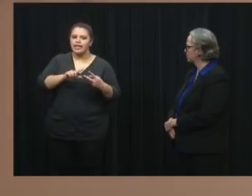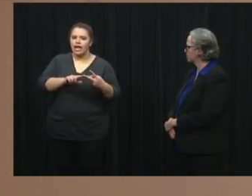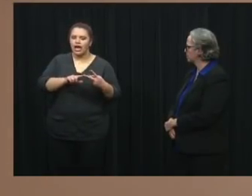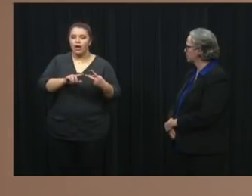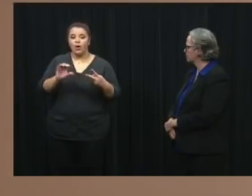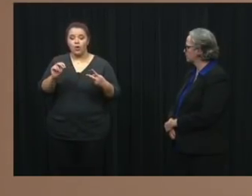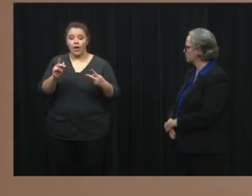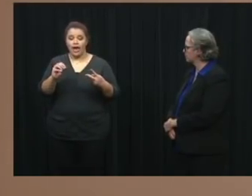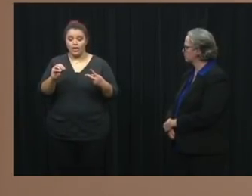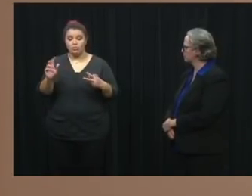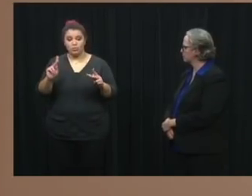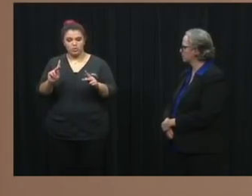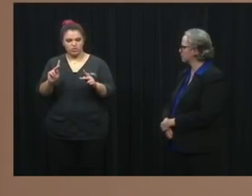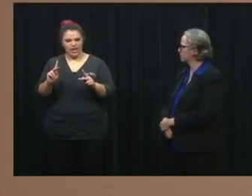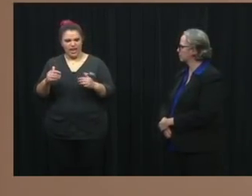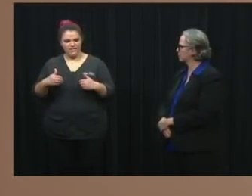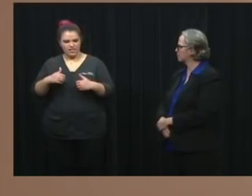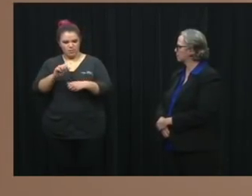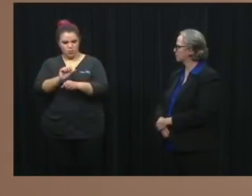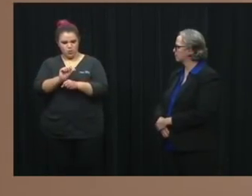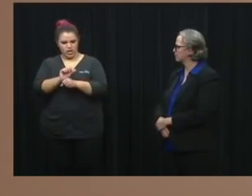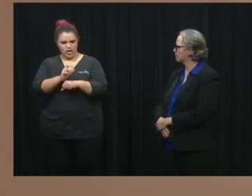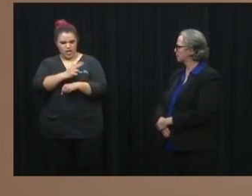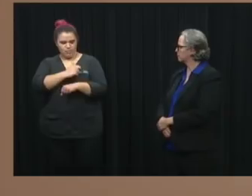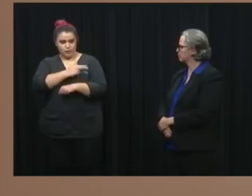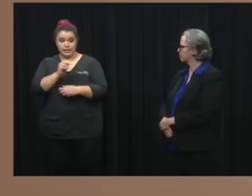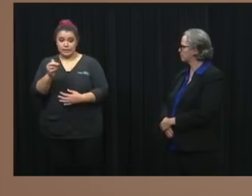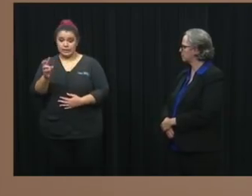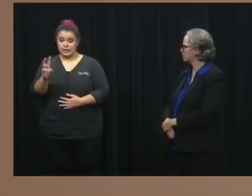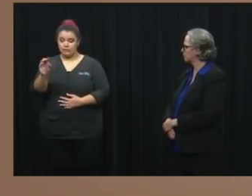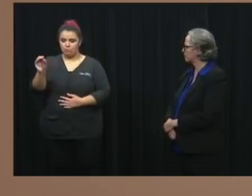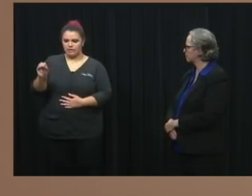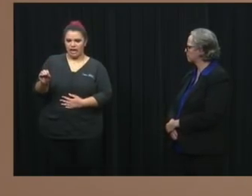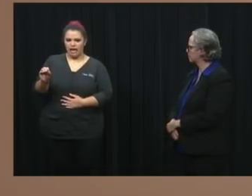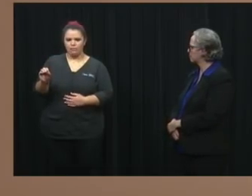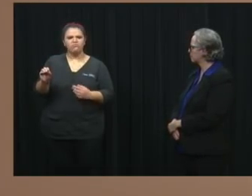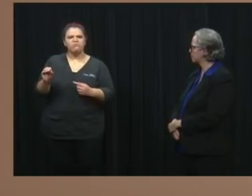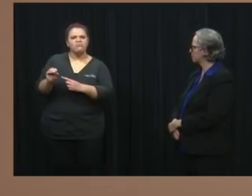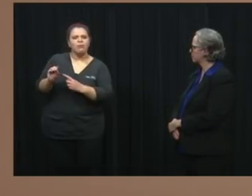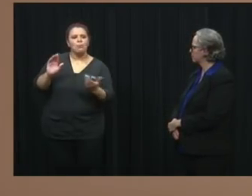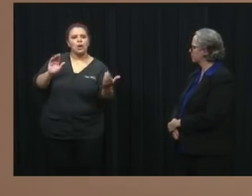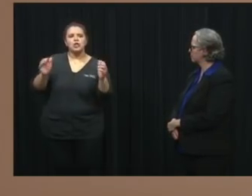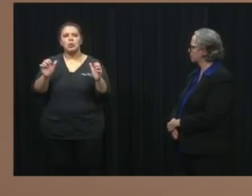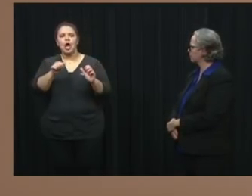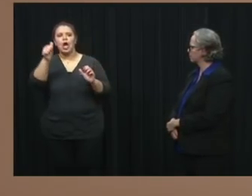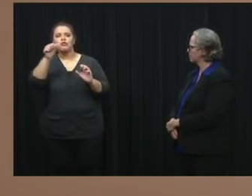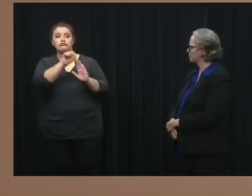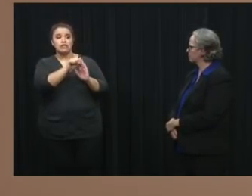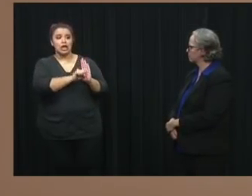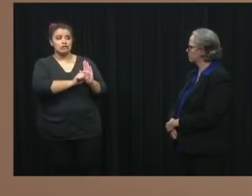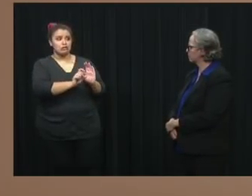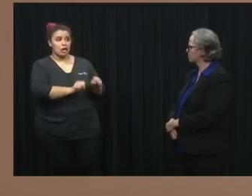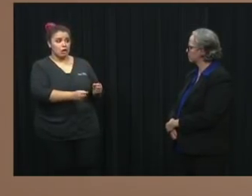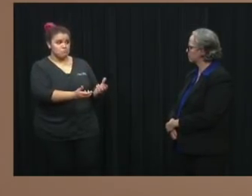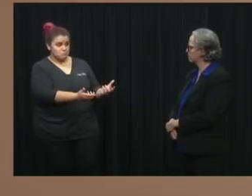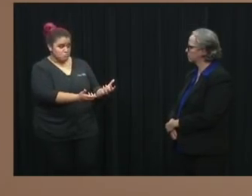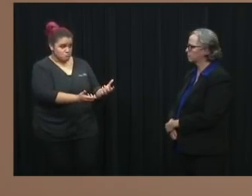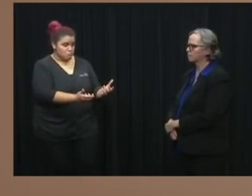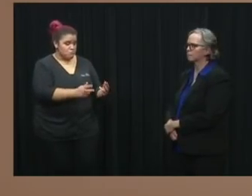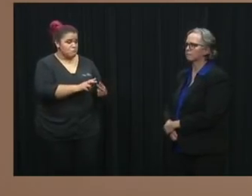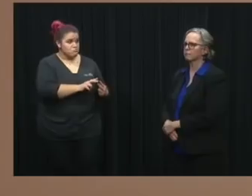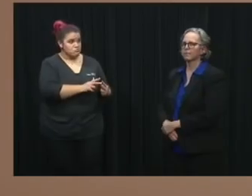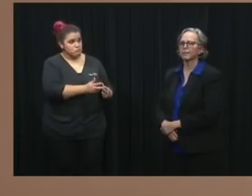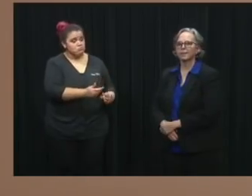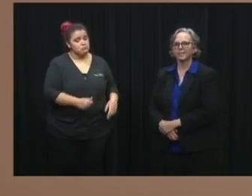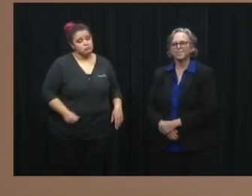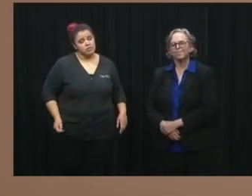states? I can tell you that we don't have strong data to talk about negatives yet, but we do know